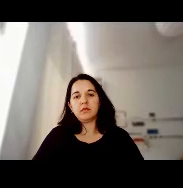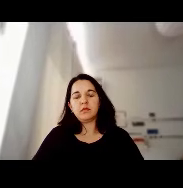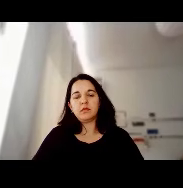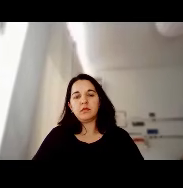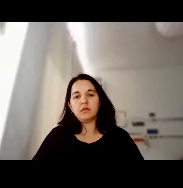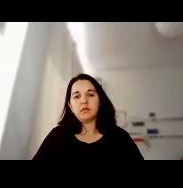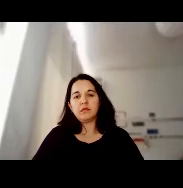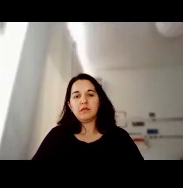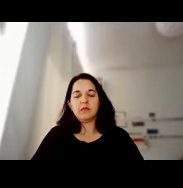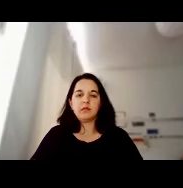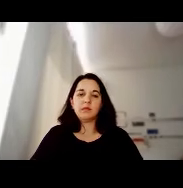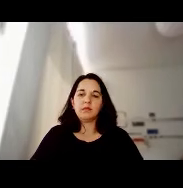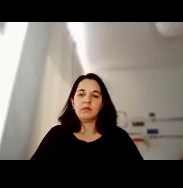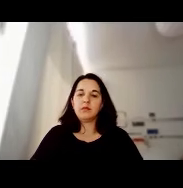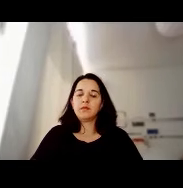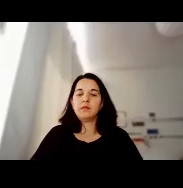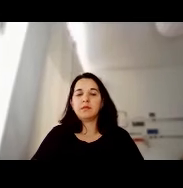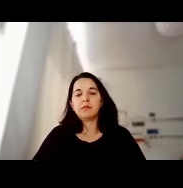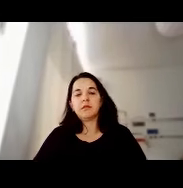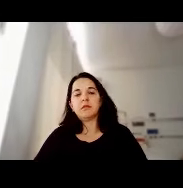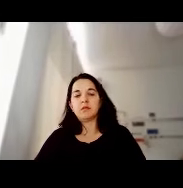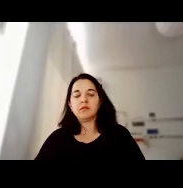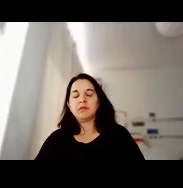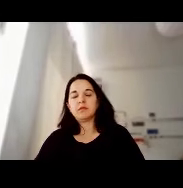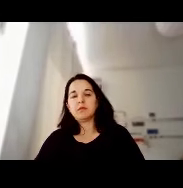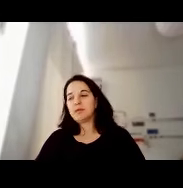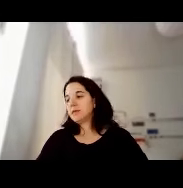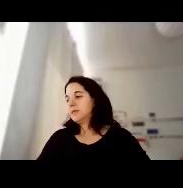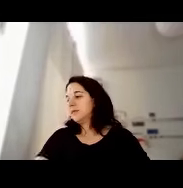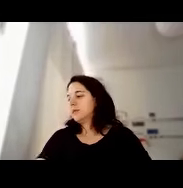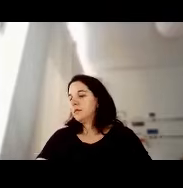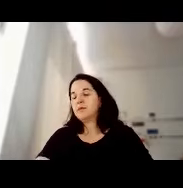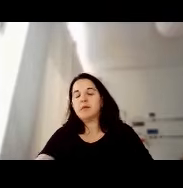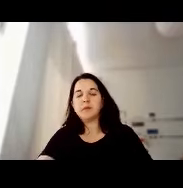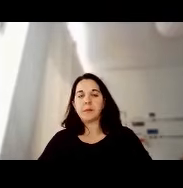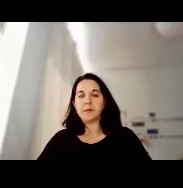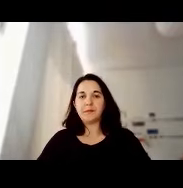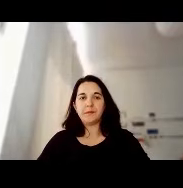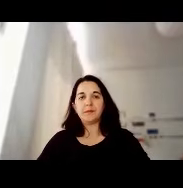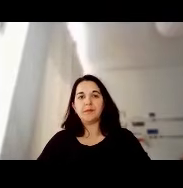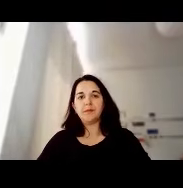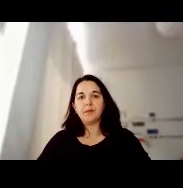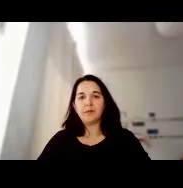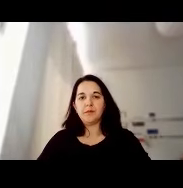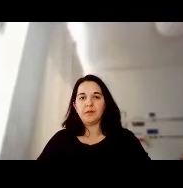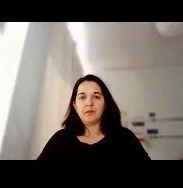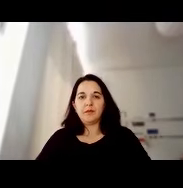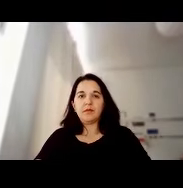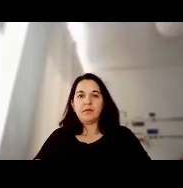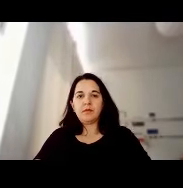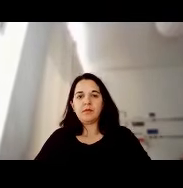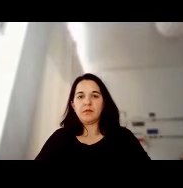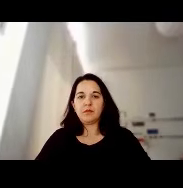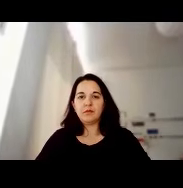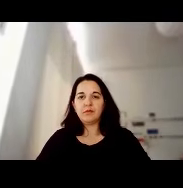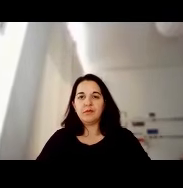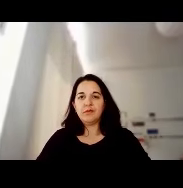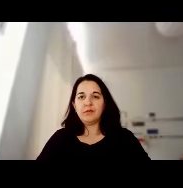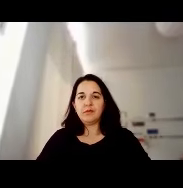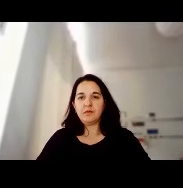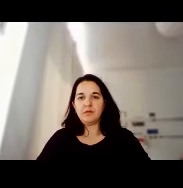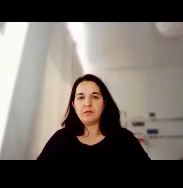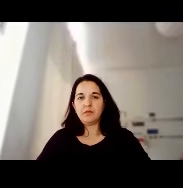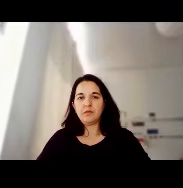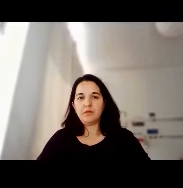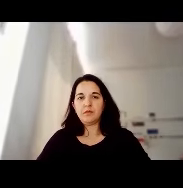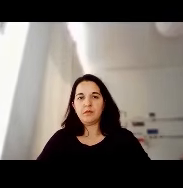for equalities, particularly for trans, non-binary and queer people. And in today's political climate, we can see